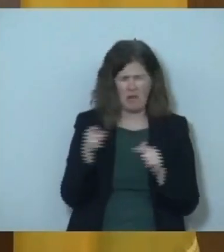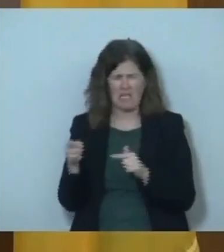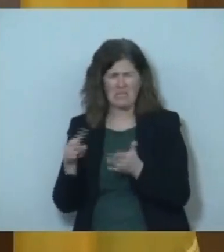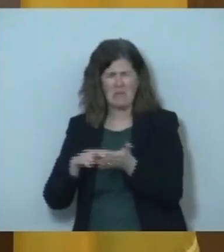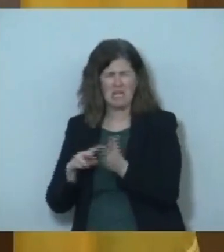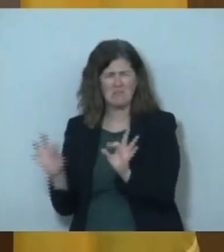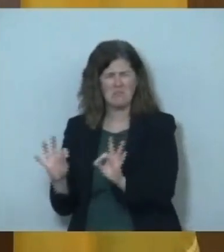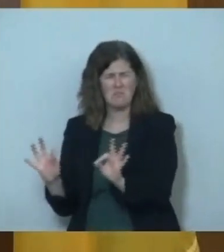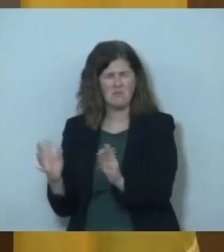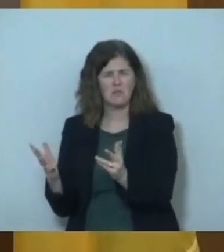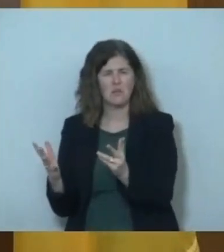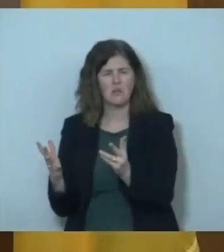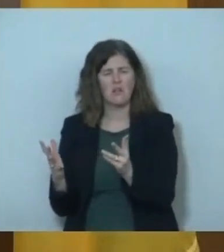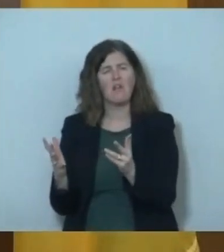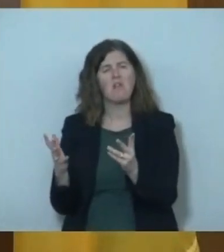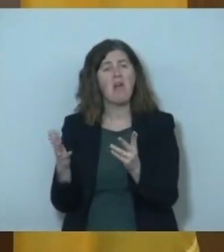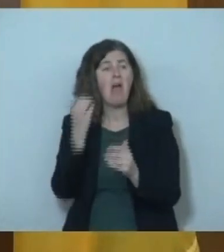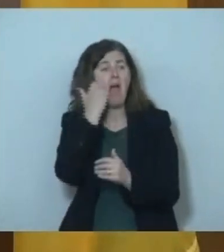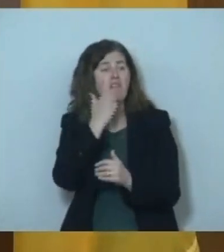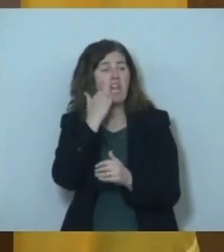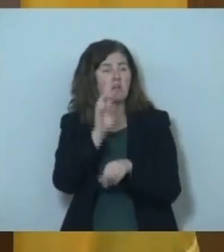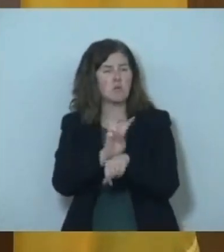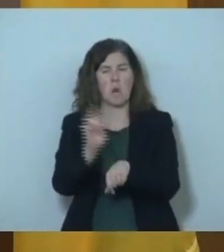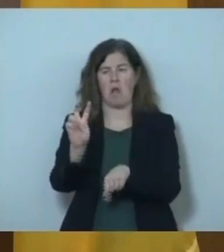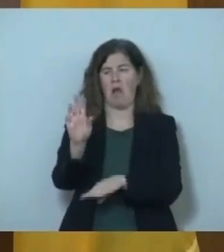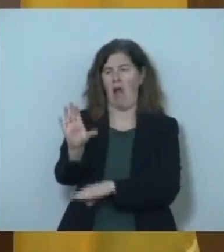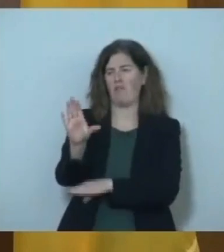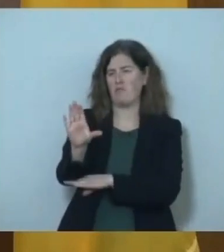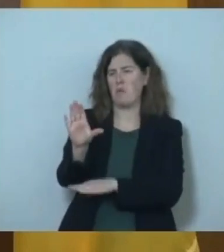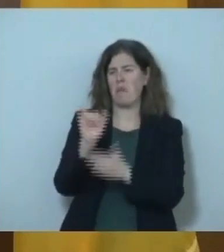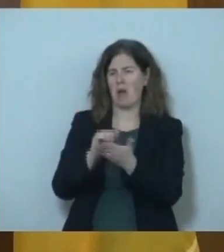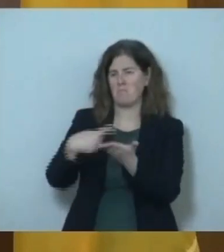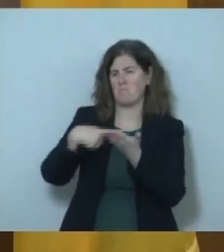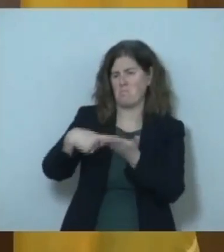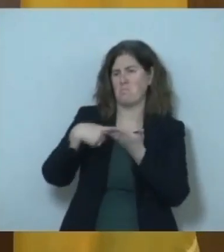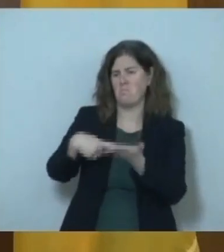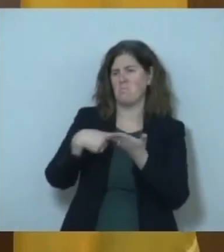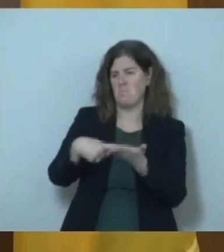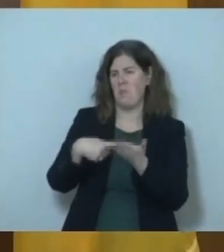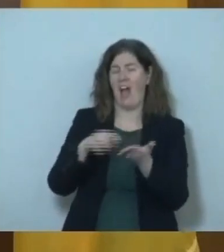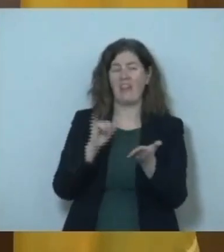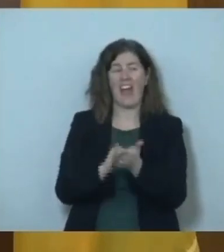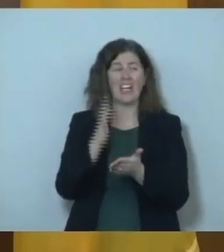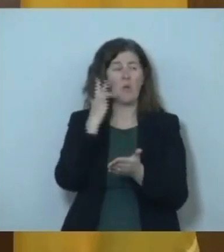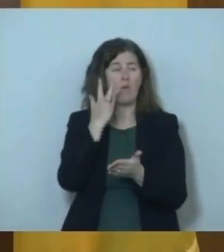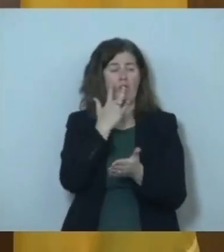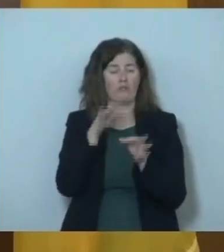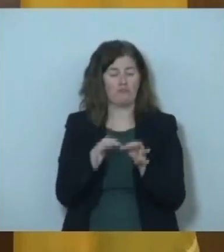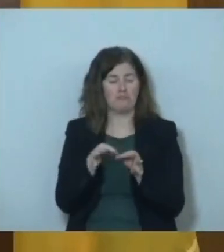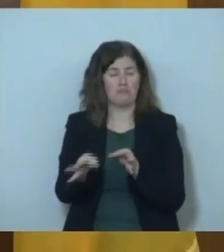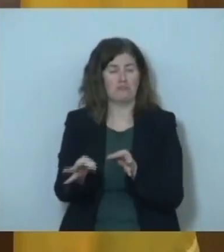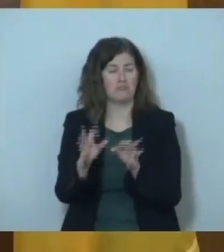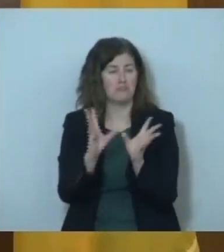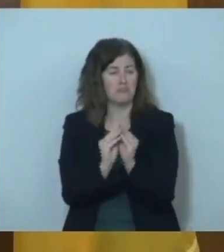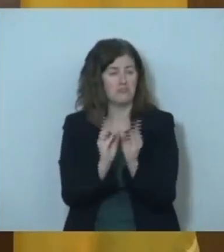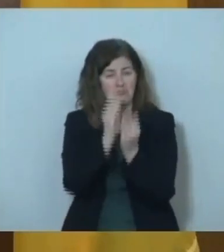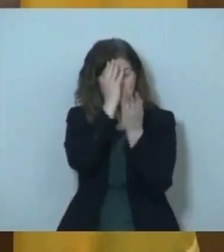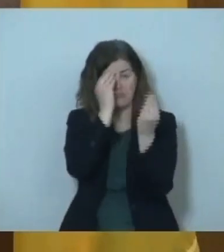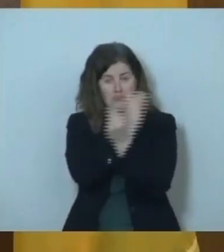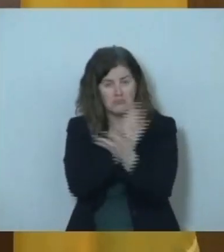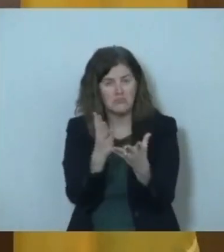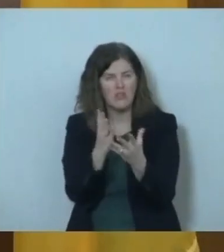that happens around 2 o'clock every day. And that's why we do these press conferences at 3 and 4 o'clock, because we want to have